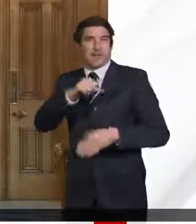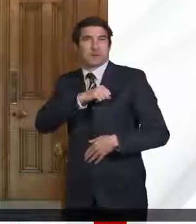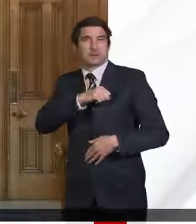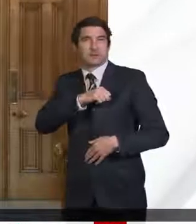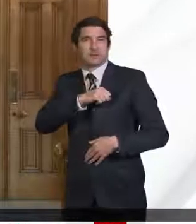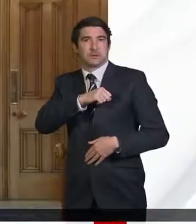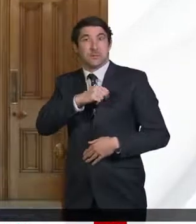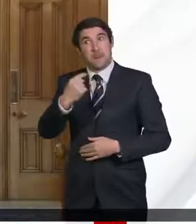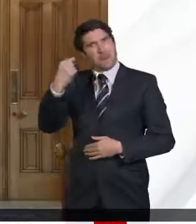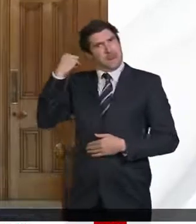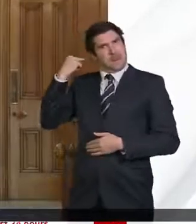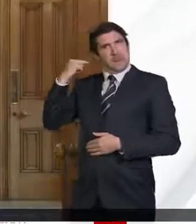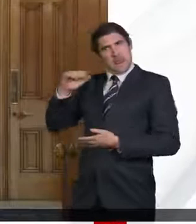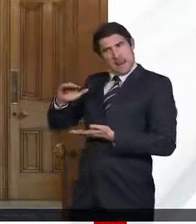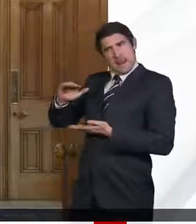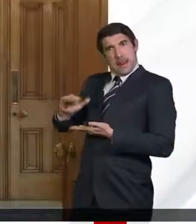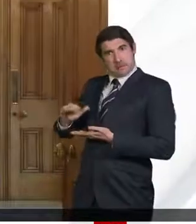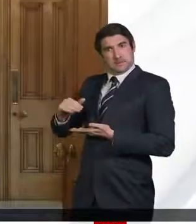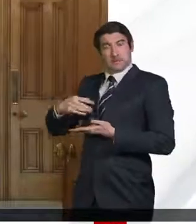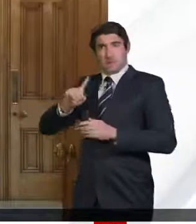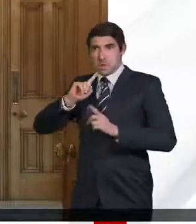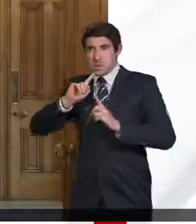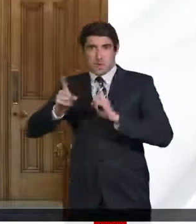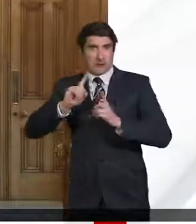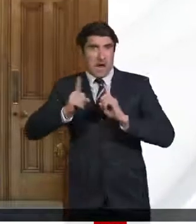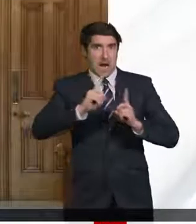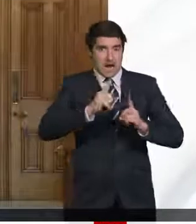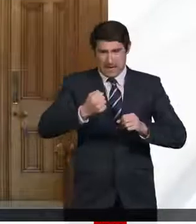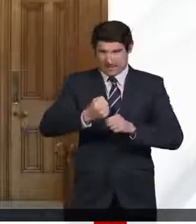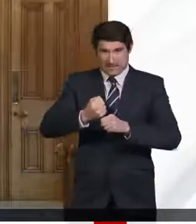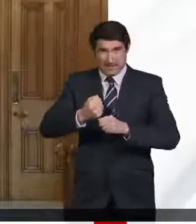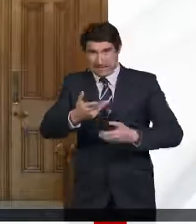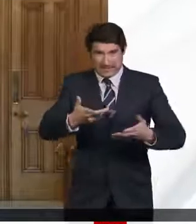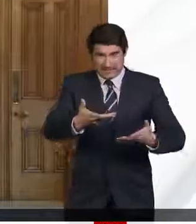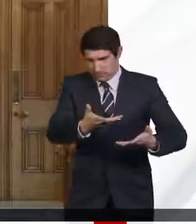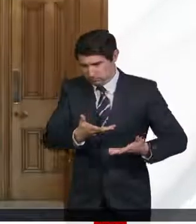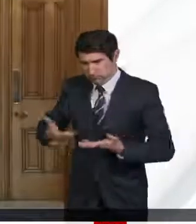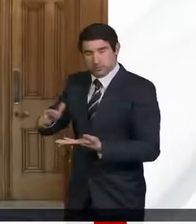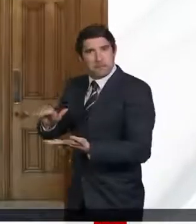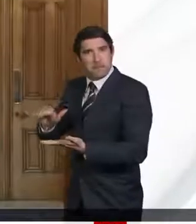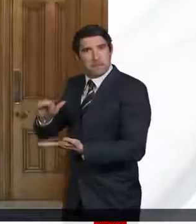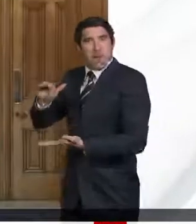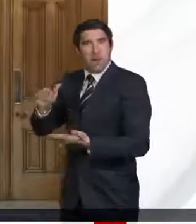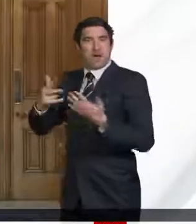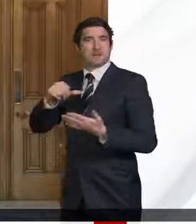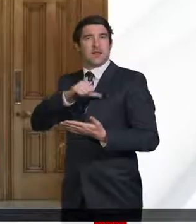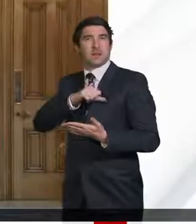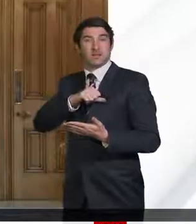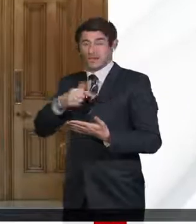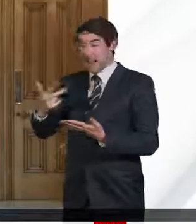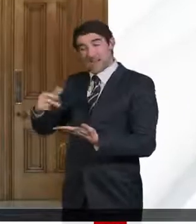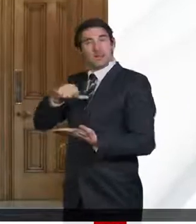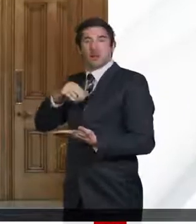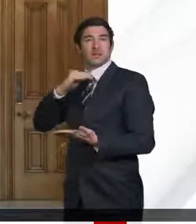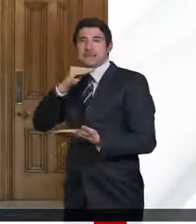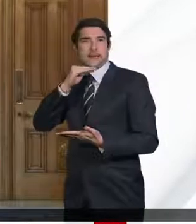the epidemic began, thanks to the hard work of NHS professionals. But we need more. That's why we are buying